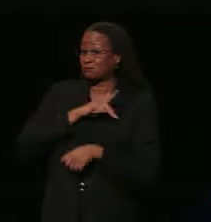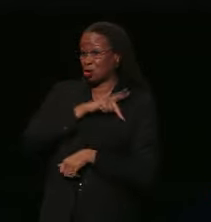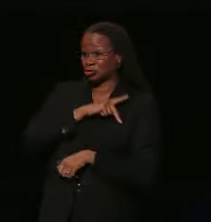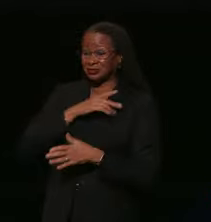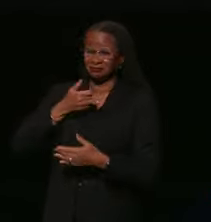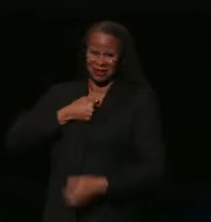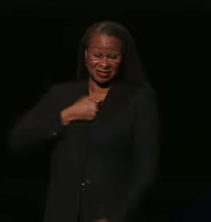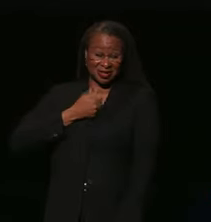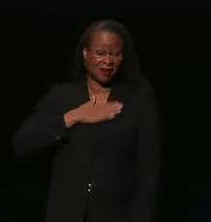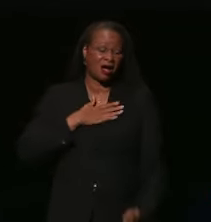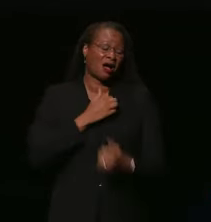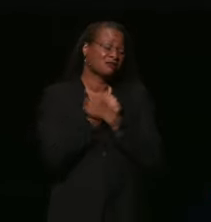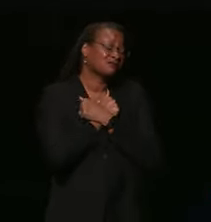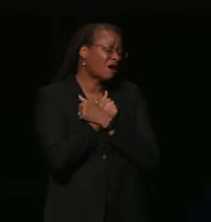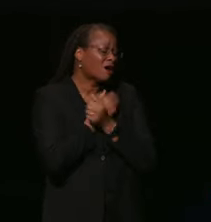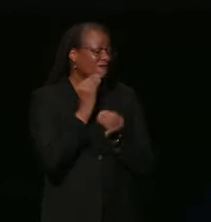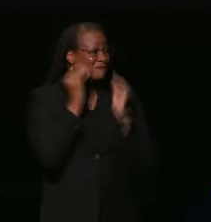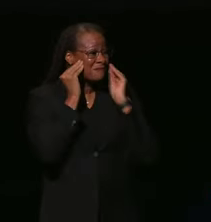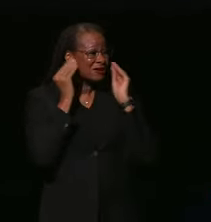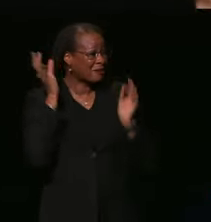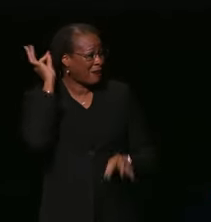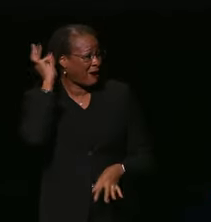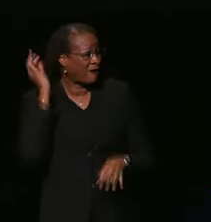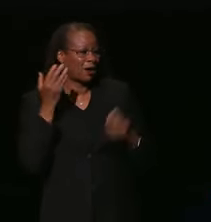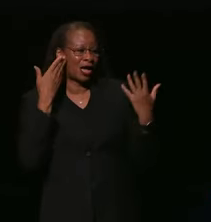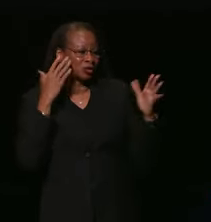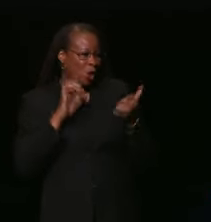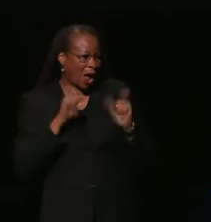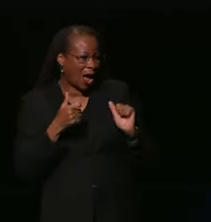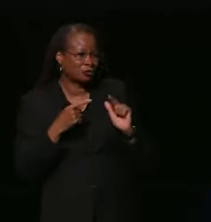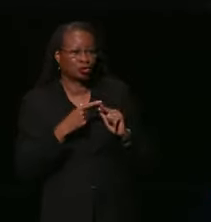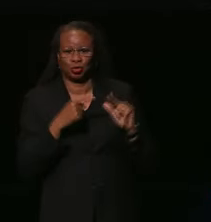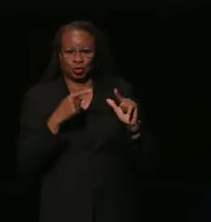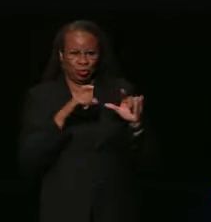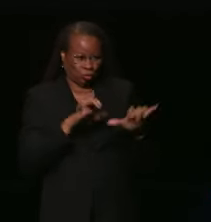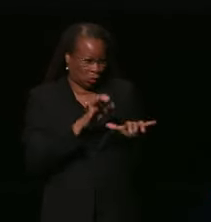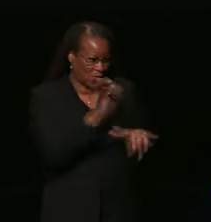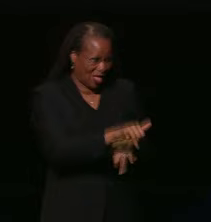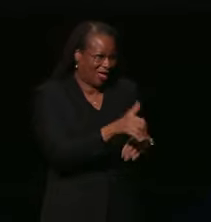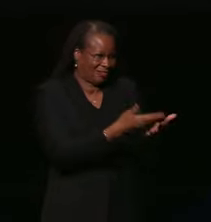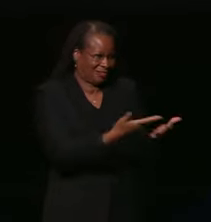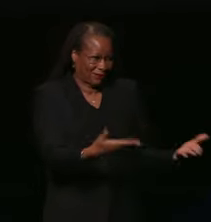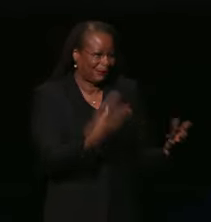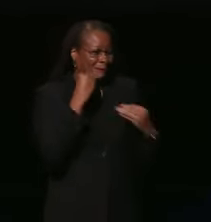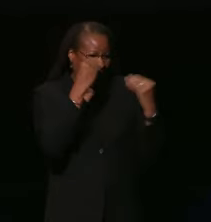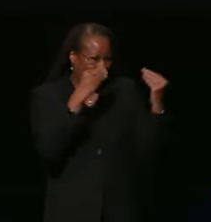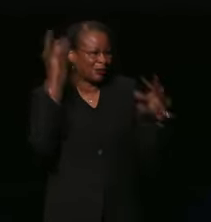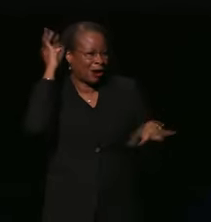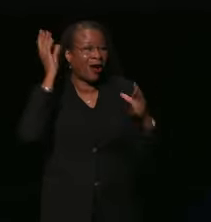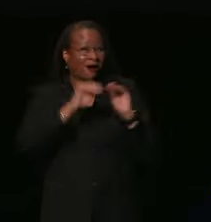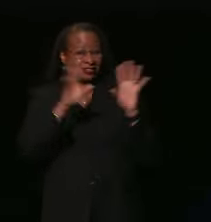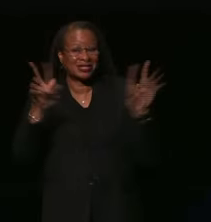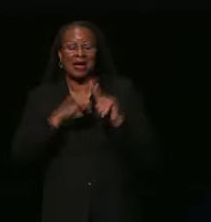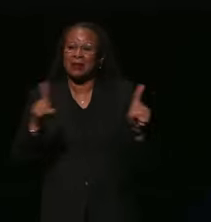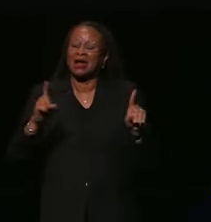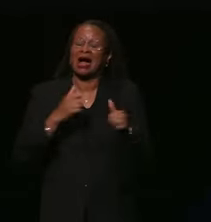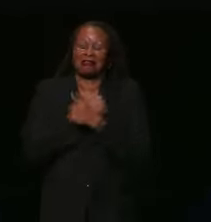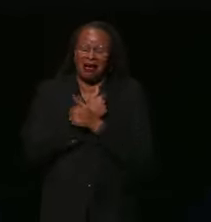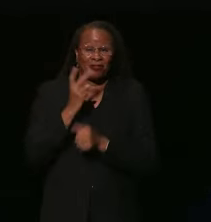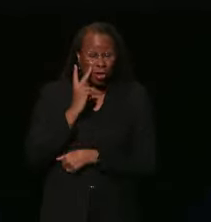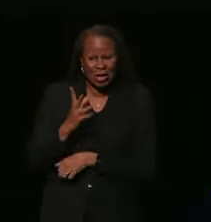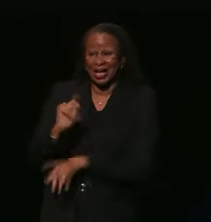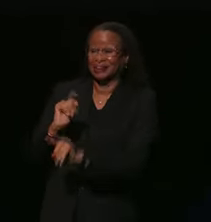I love makeup and hairstyling. I don't know how to makeup and or hairstyle, obviously, but I love looking